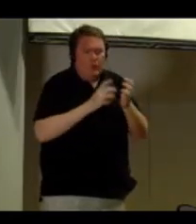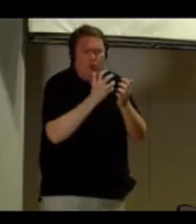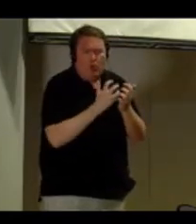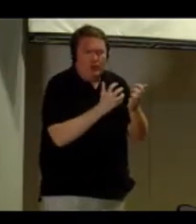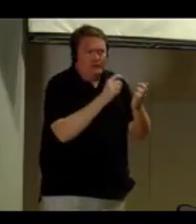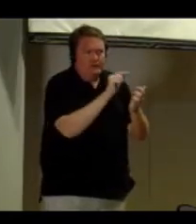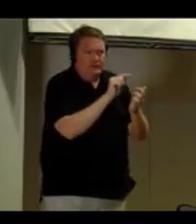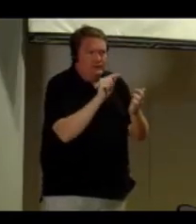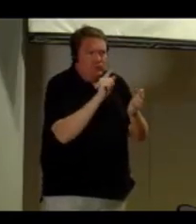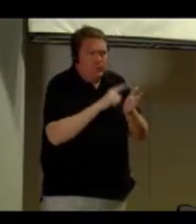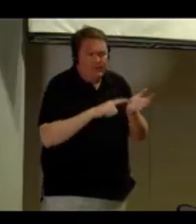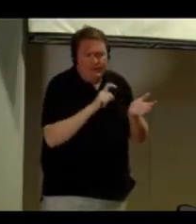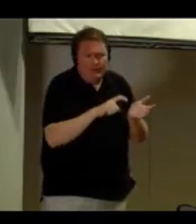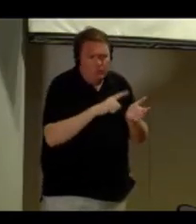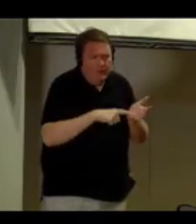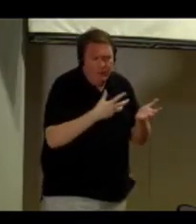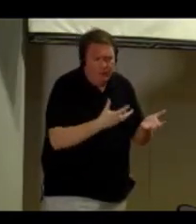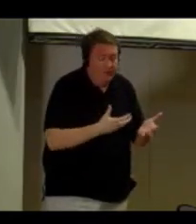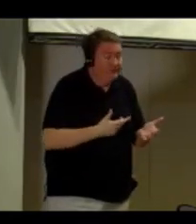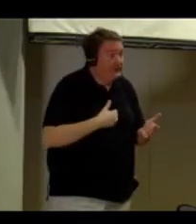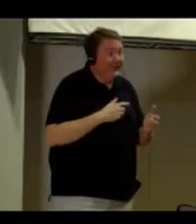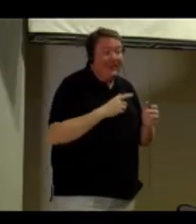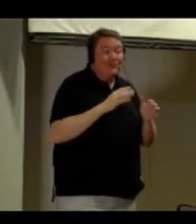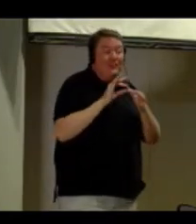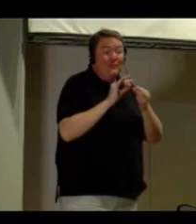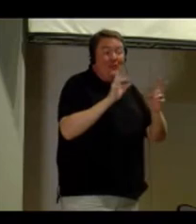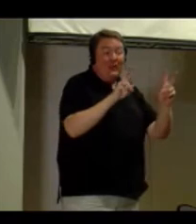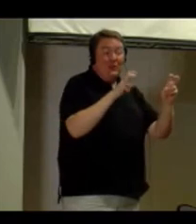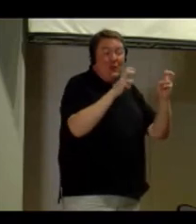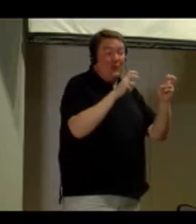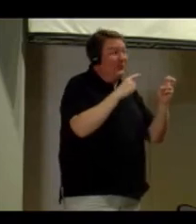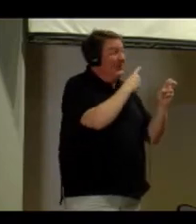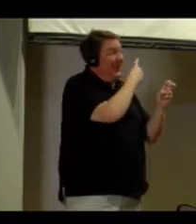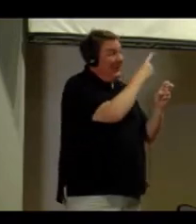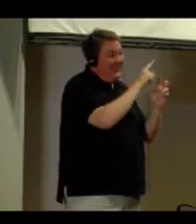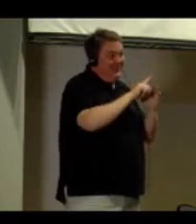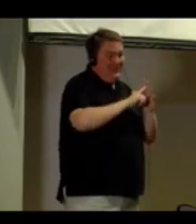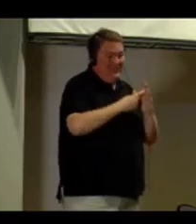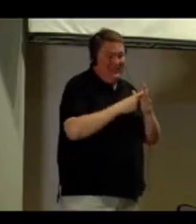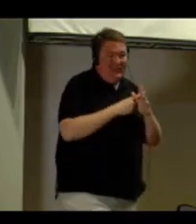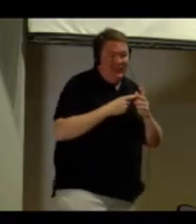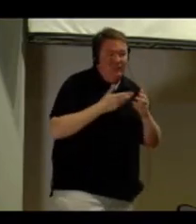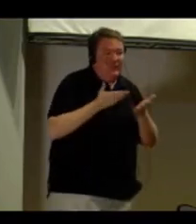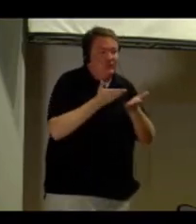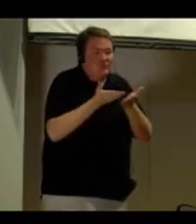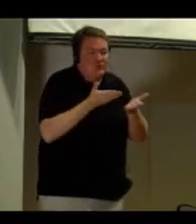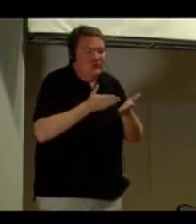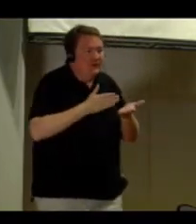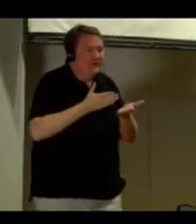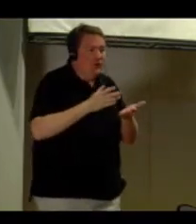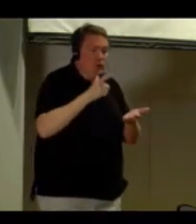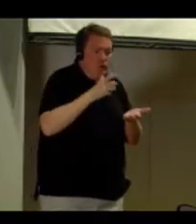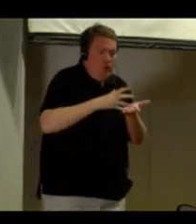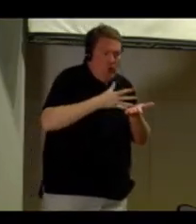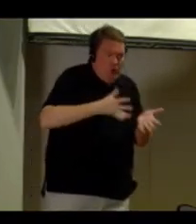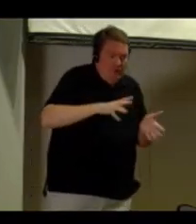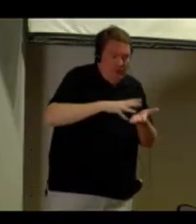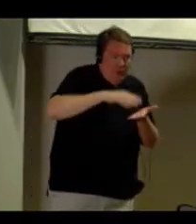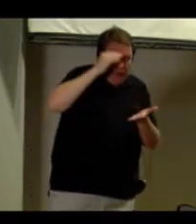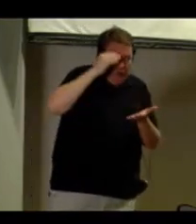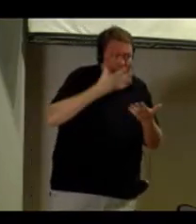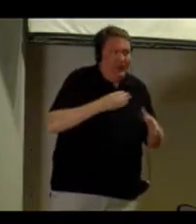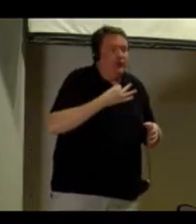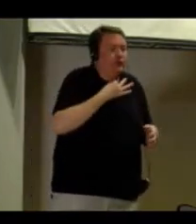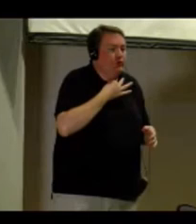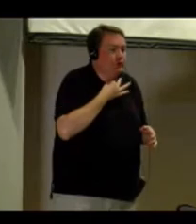to the quote I put up at the beginning there about, for us, serving the learned and the curious. I find that